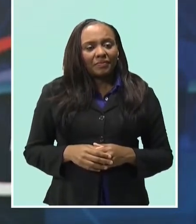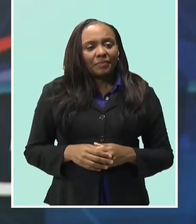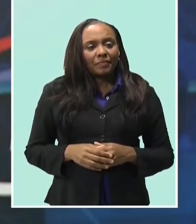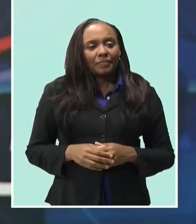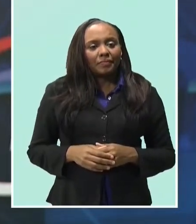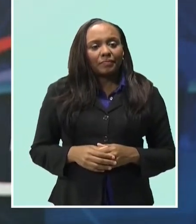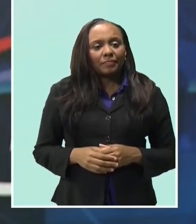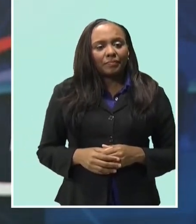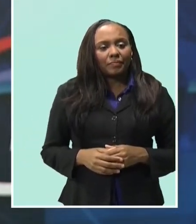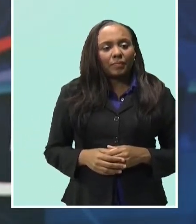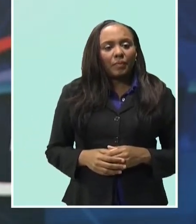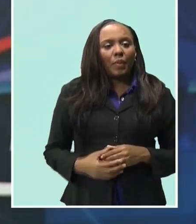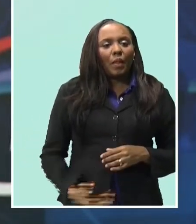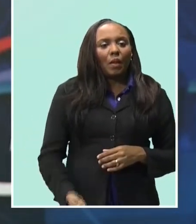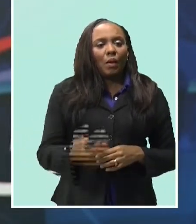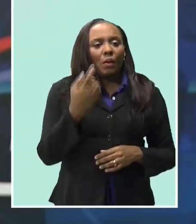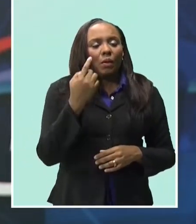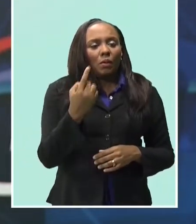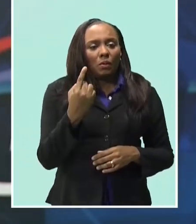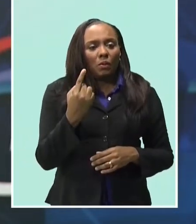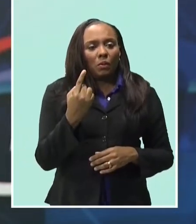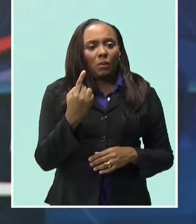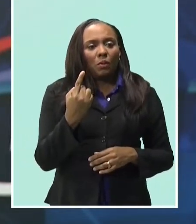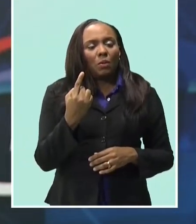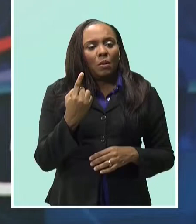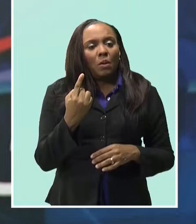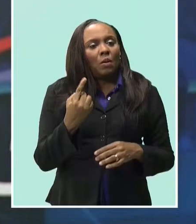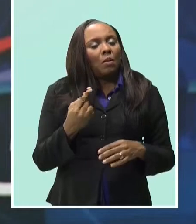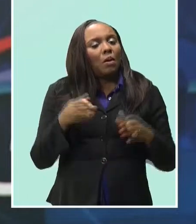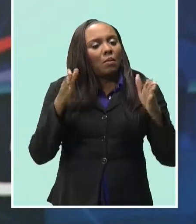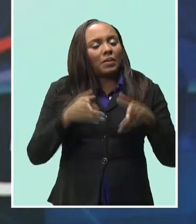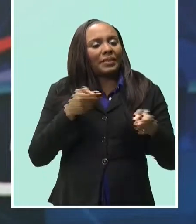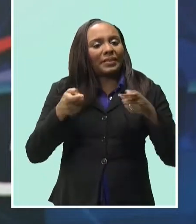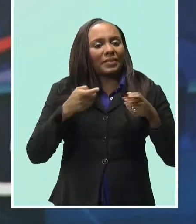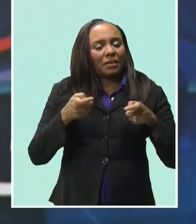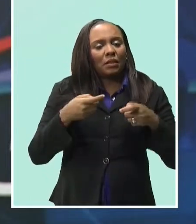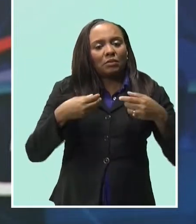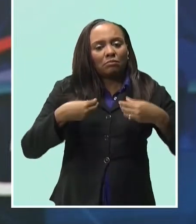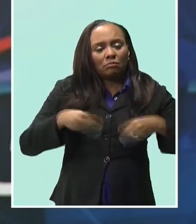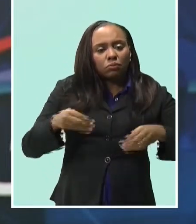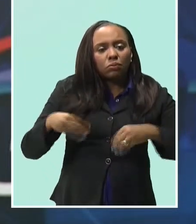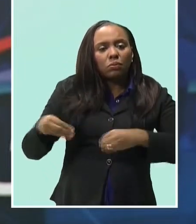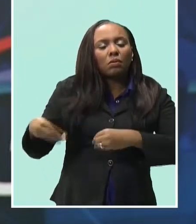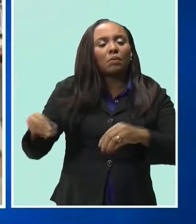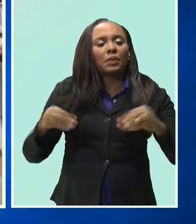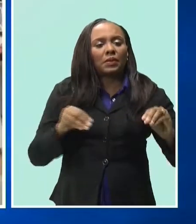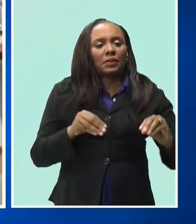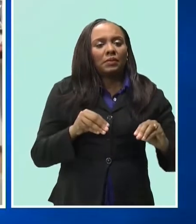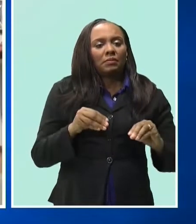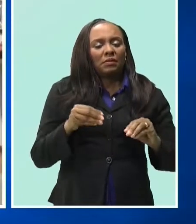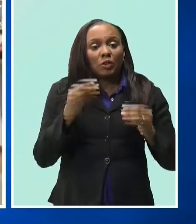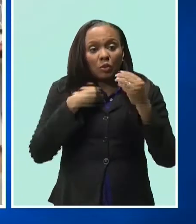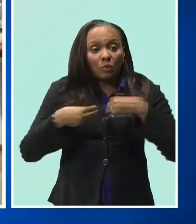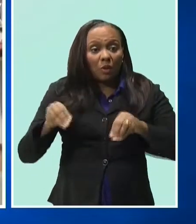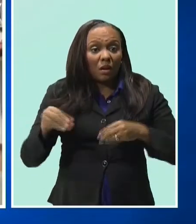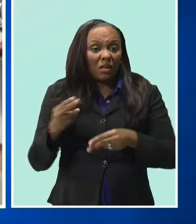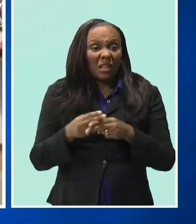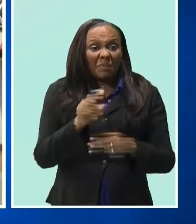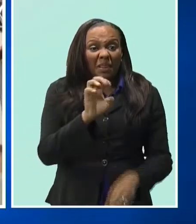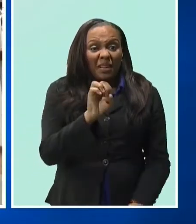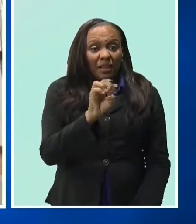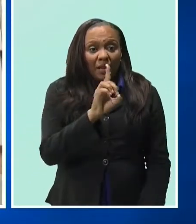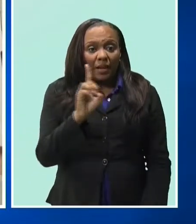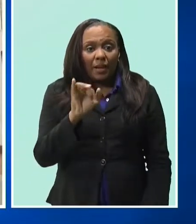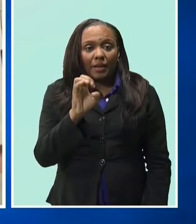Well, at least one retailer has given the surname shopping system a nod of approval. Director of Eddie's Trading, Angela Edwards, says the measure, which